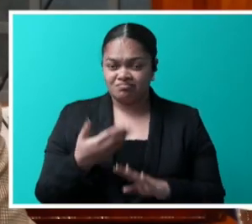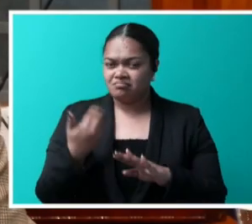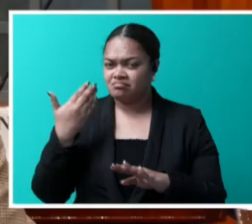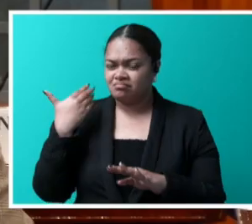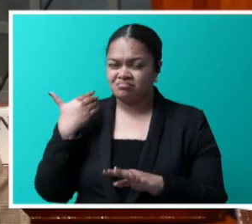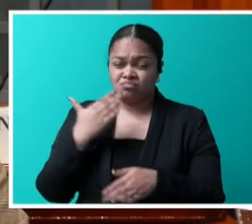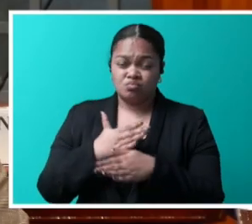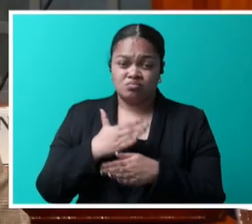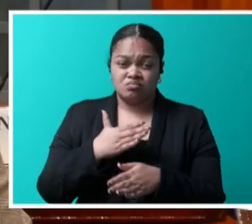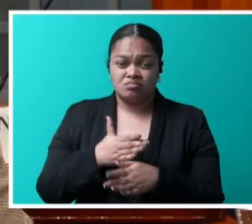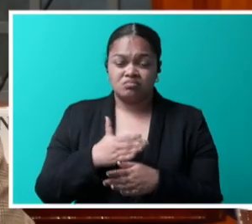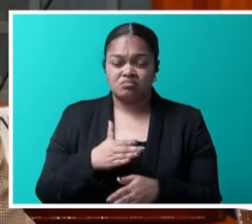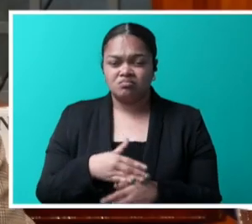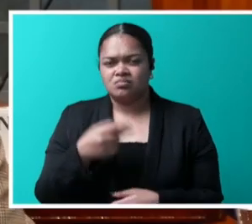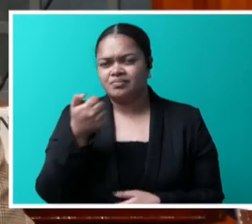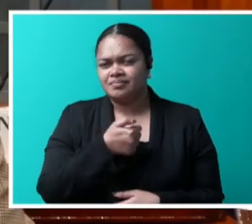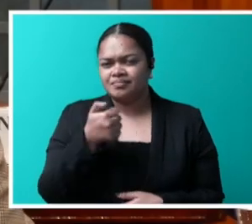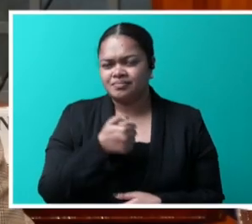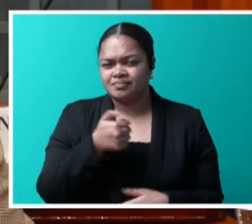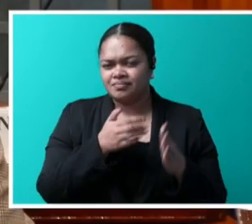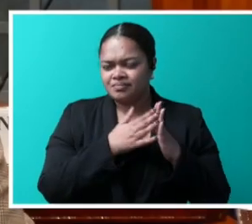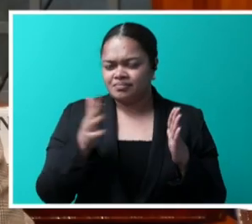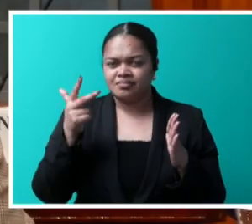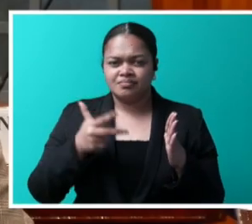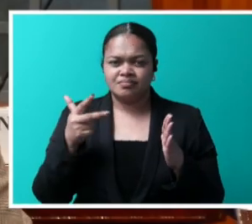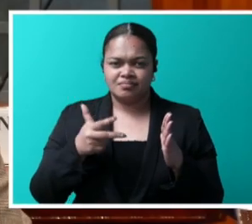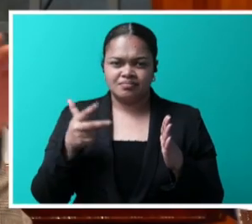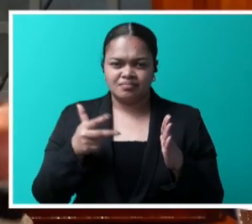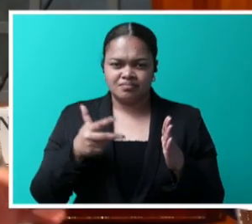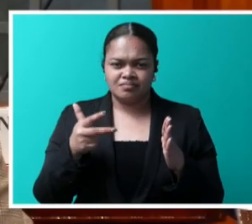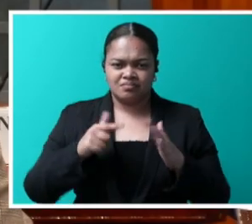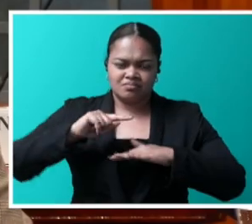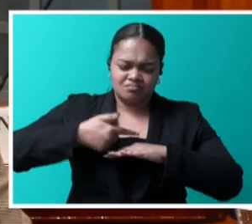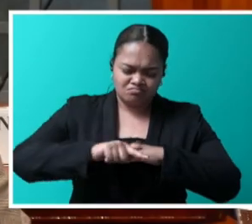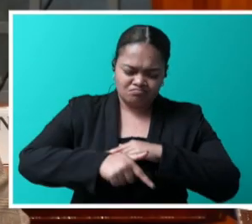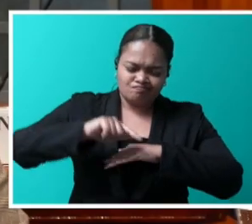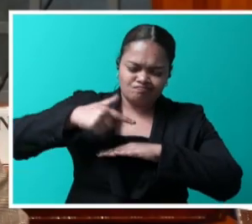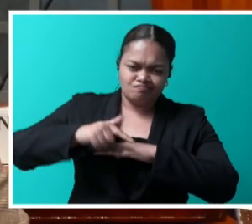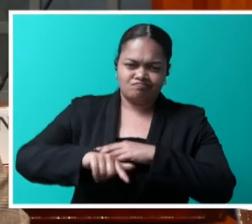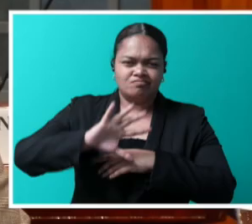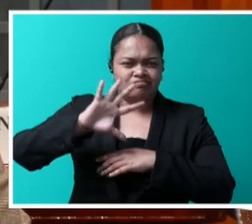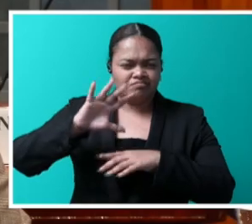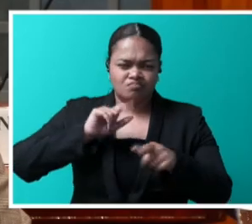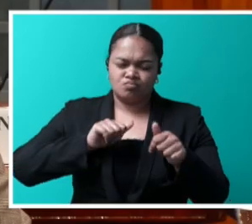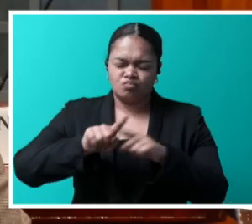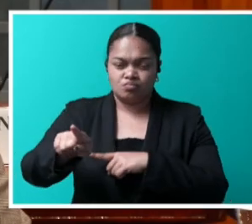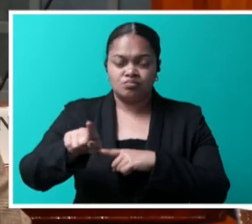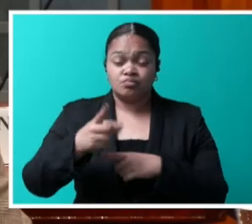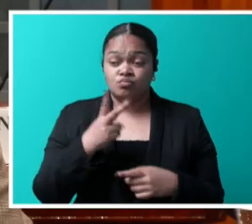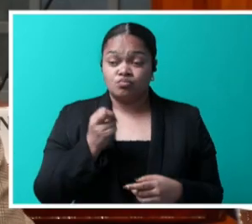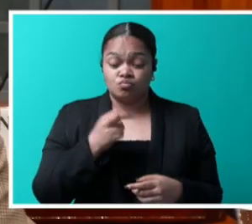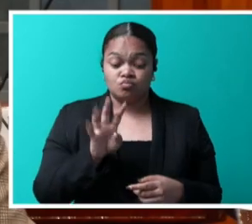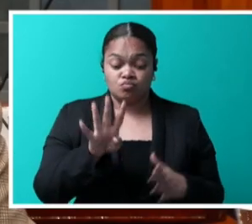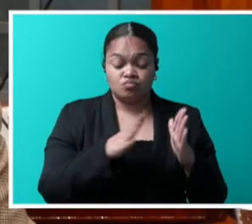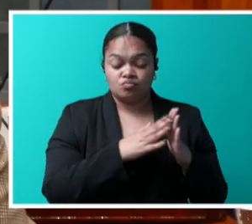delivery was 16 to 18 boreholes per year on average. In the